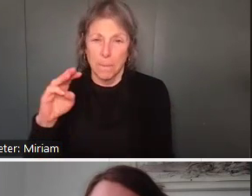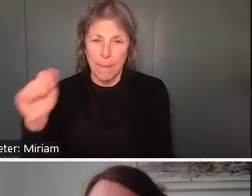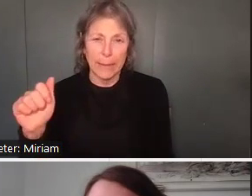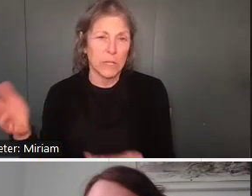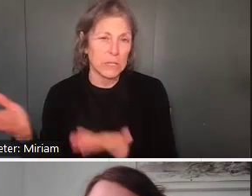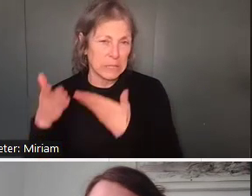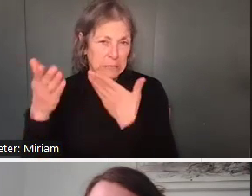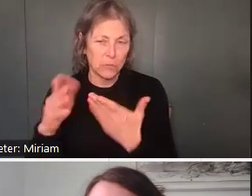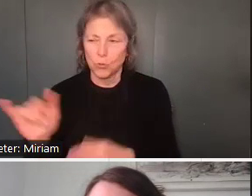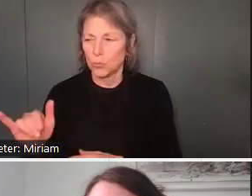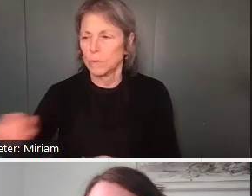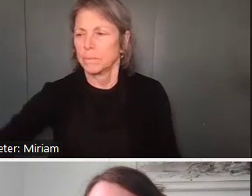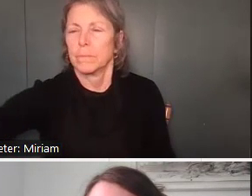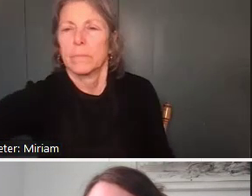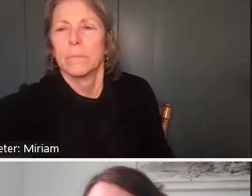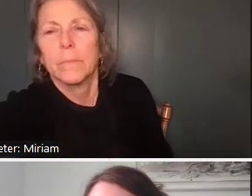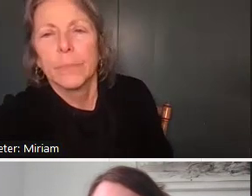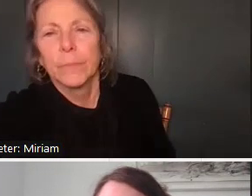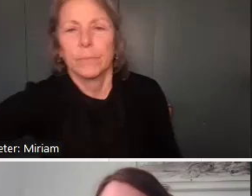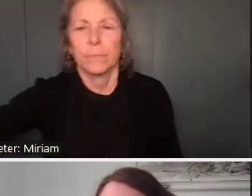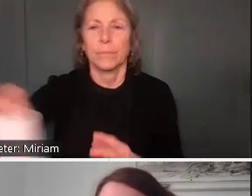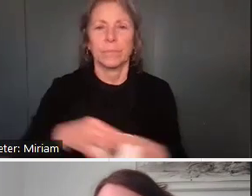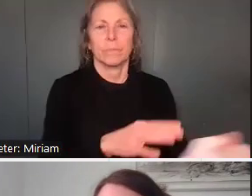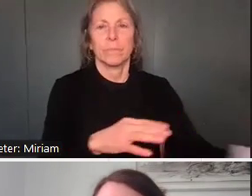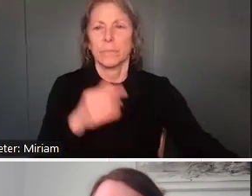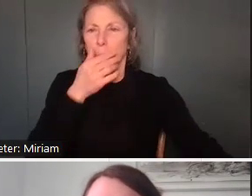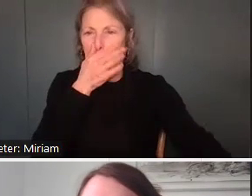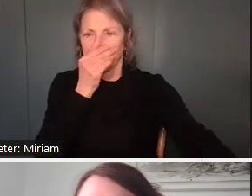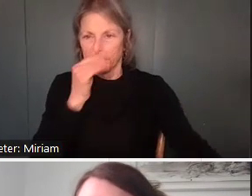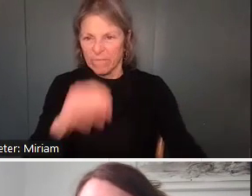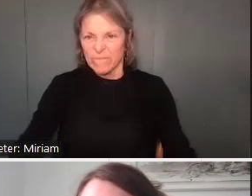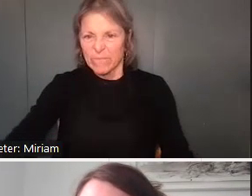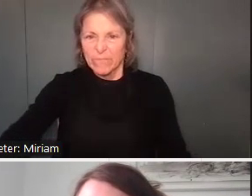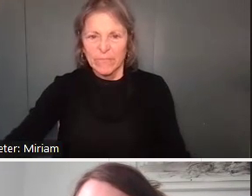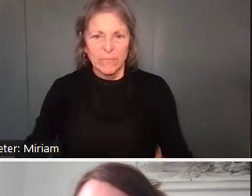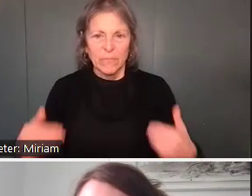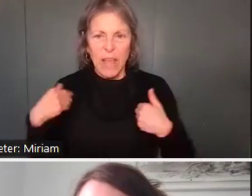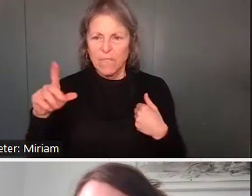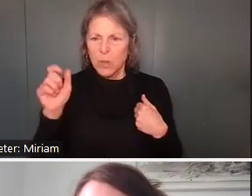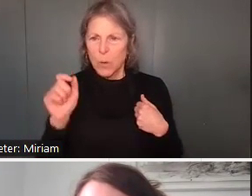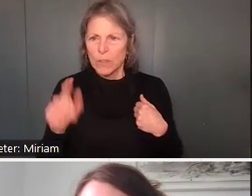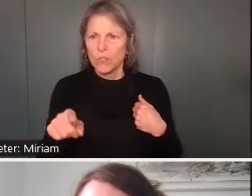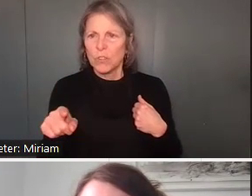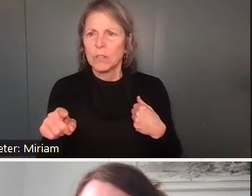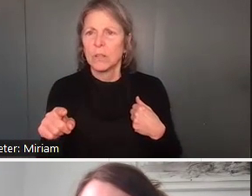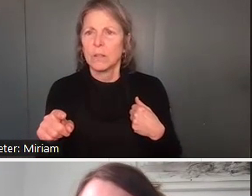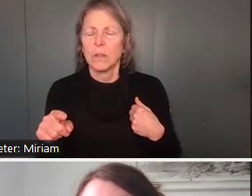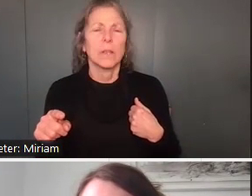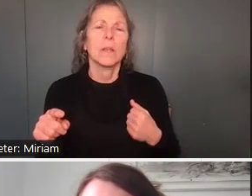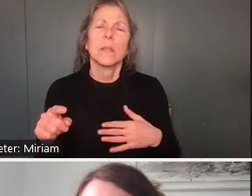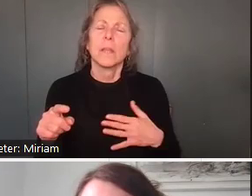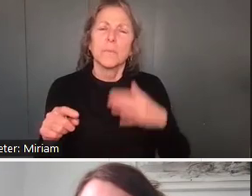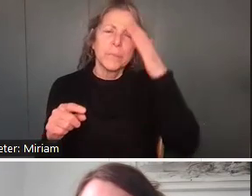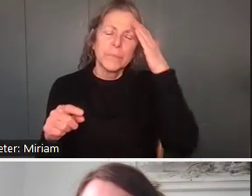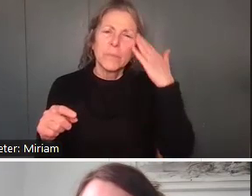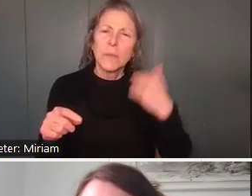suggestions. I guess I have a question about the organizations, like that size. Would we be trying to leverage